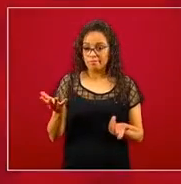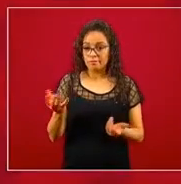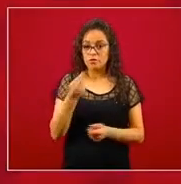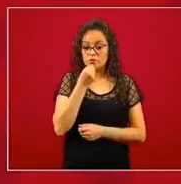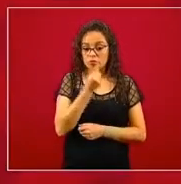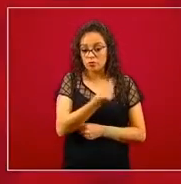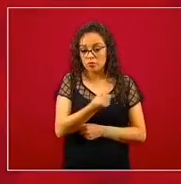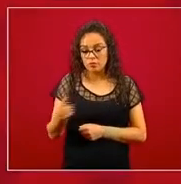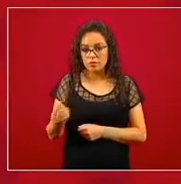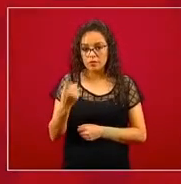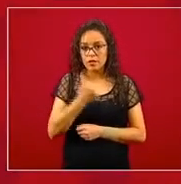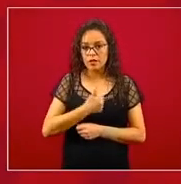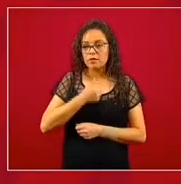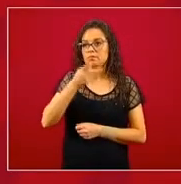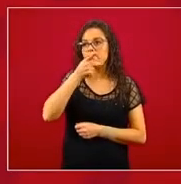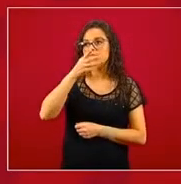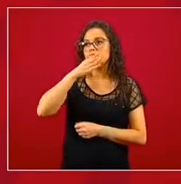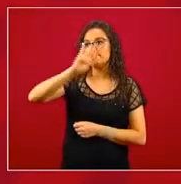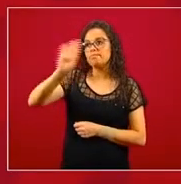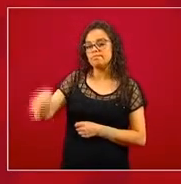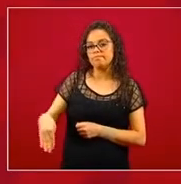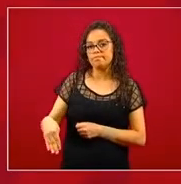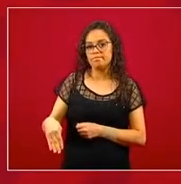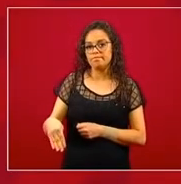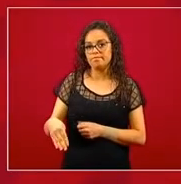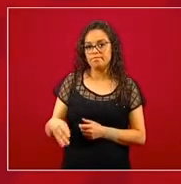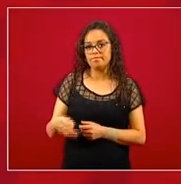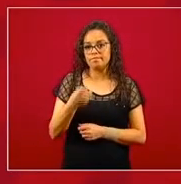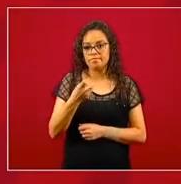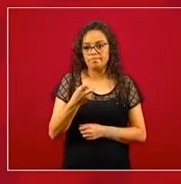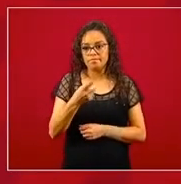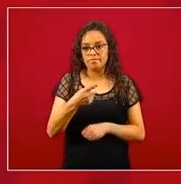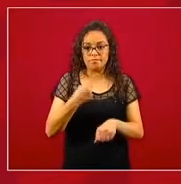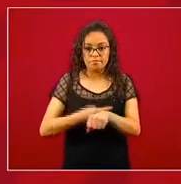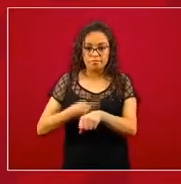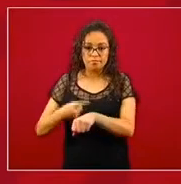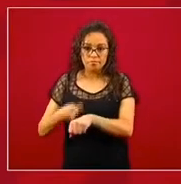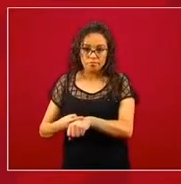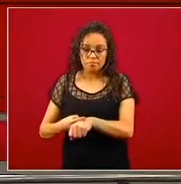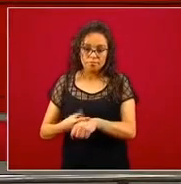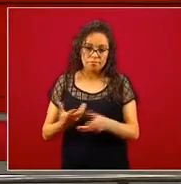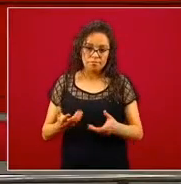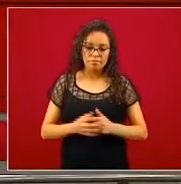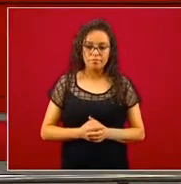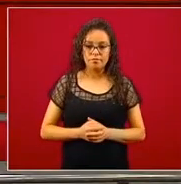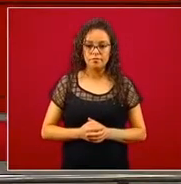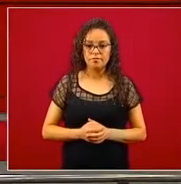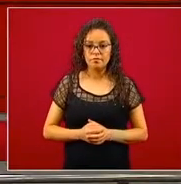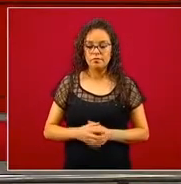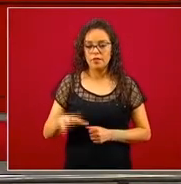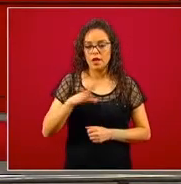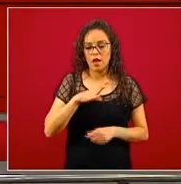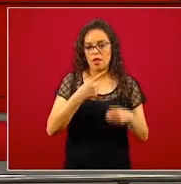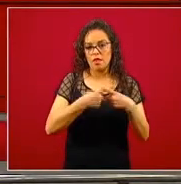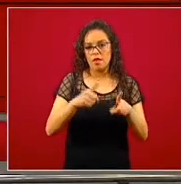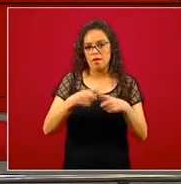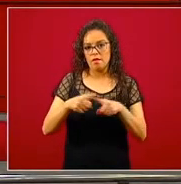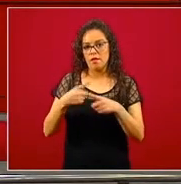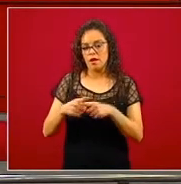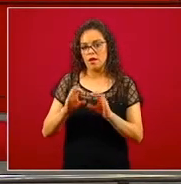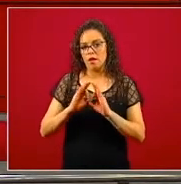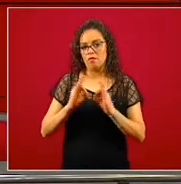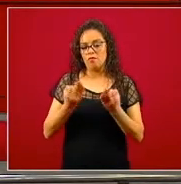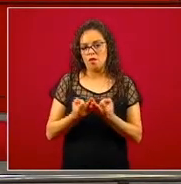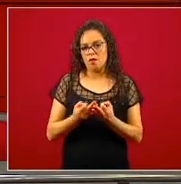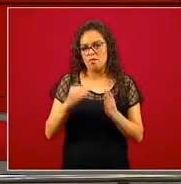causes that would be the general cause of death, like violence, hypertension, diabetes,